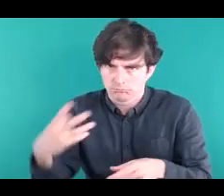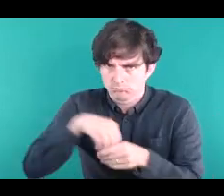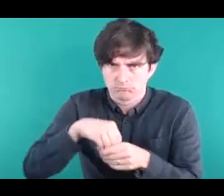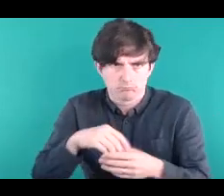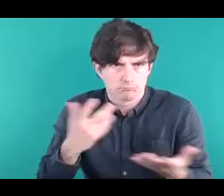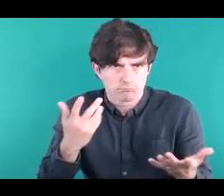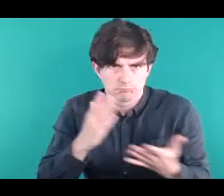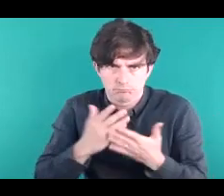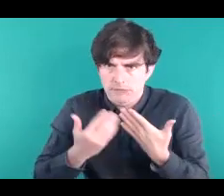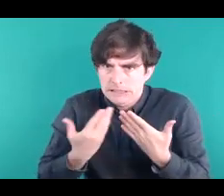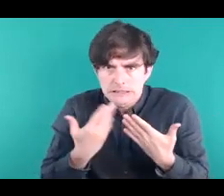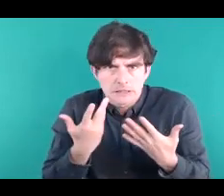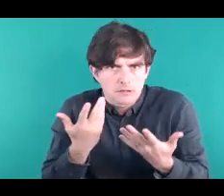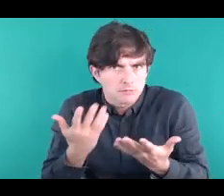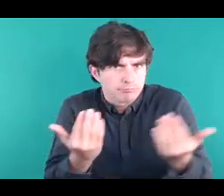through COVID.